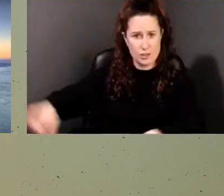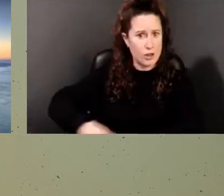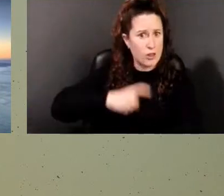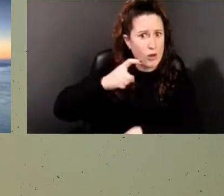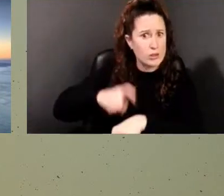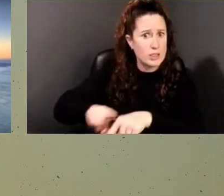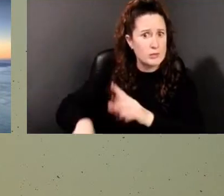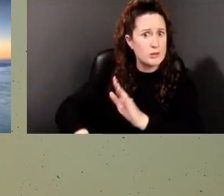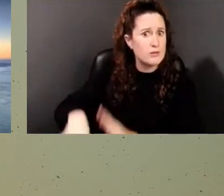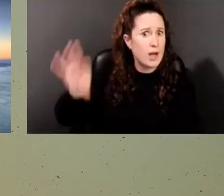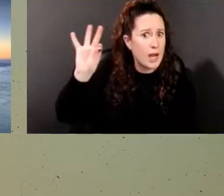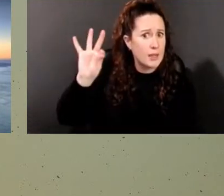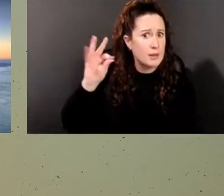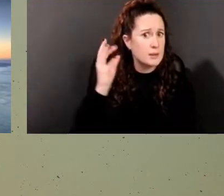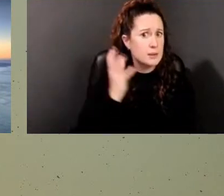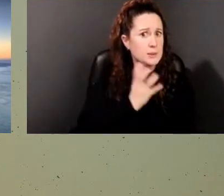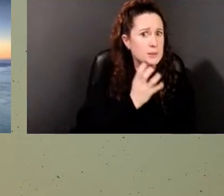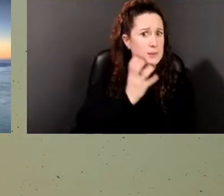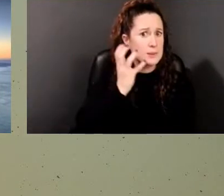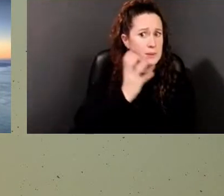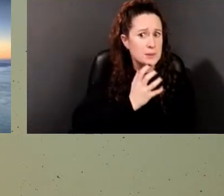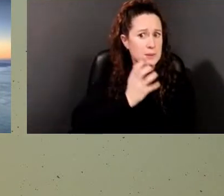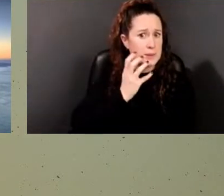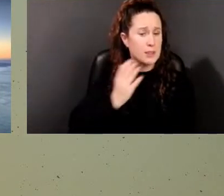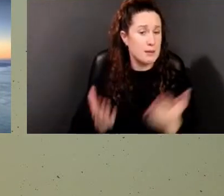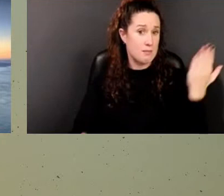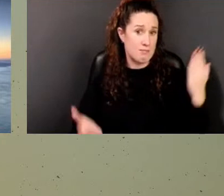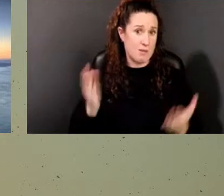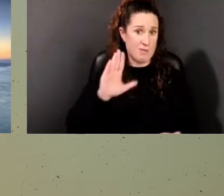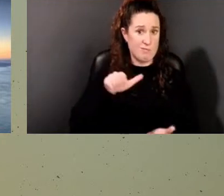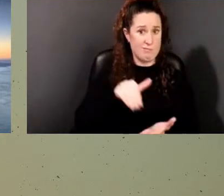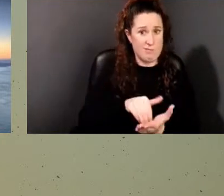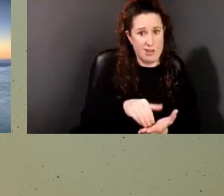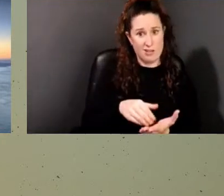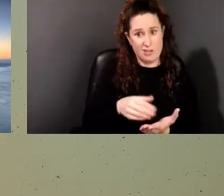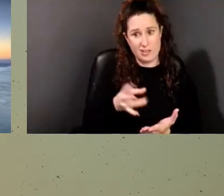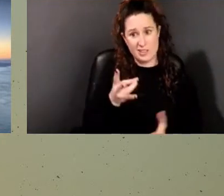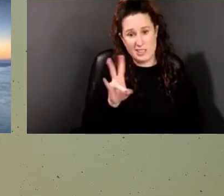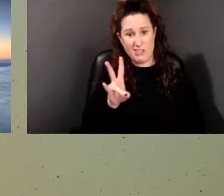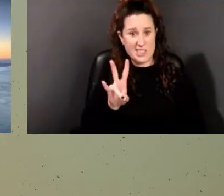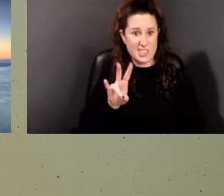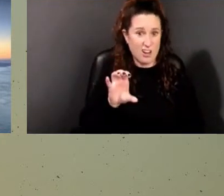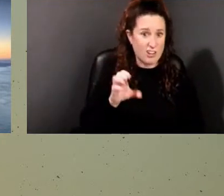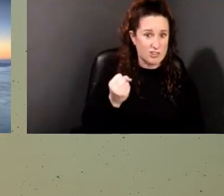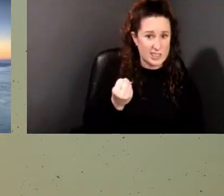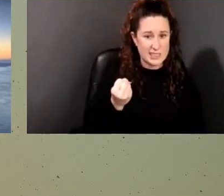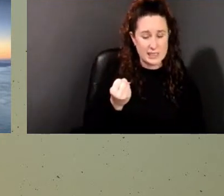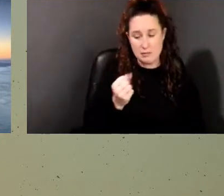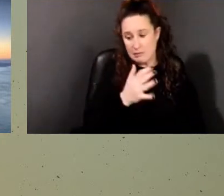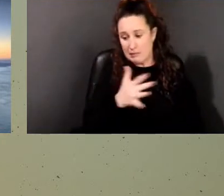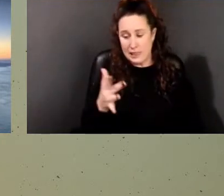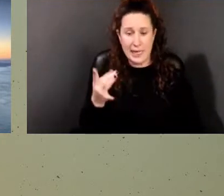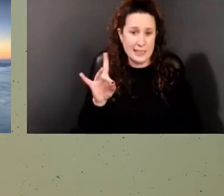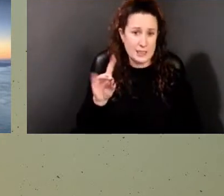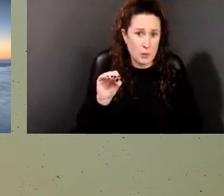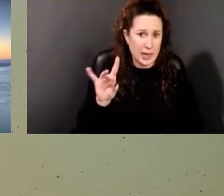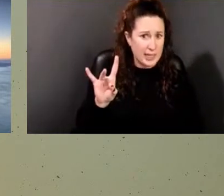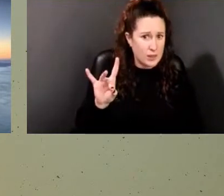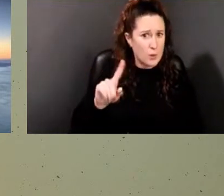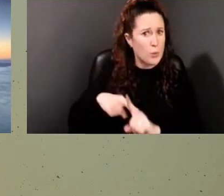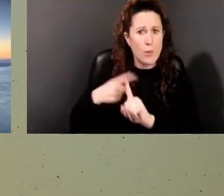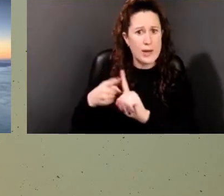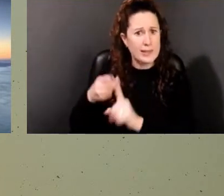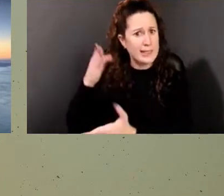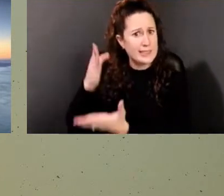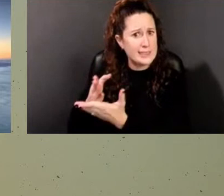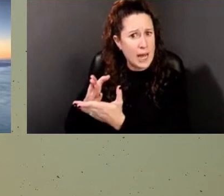From probably the mid 1700s to 1808 or whenever, we don't even know when they stopped. And then I wondered